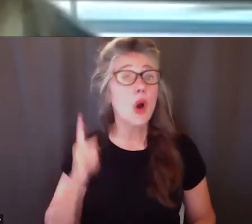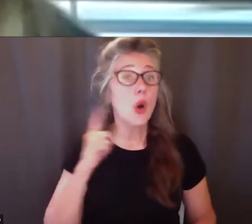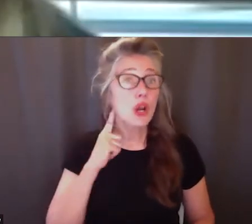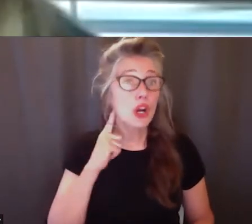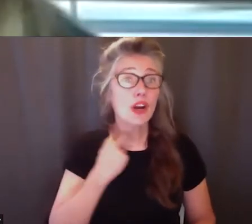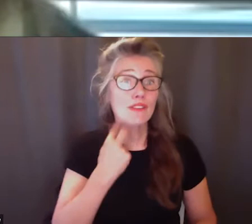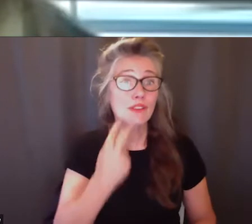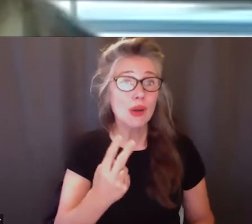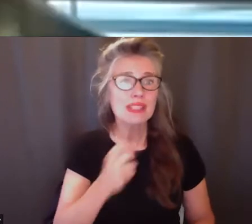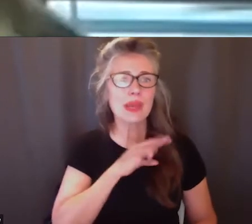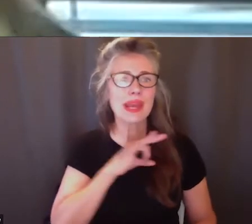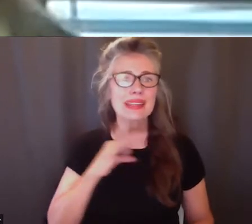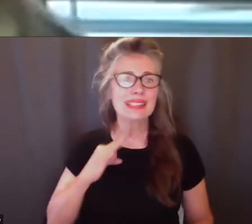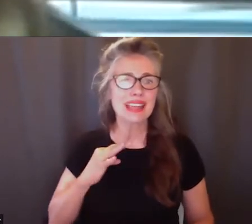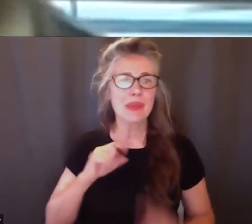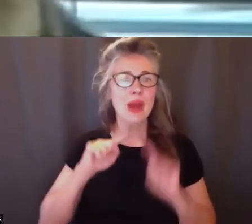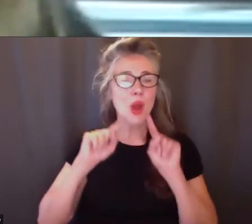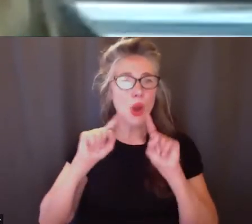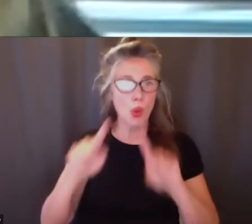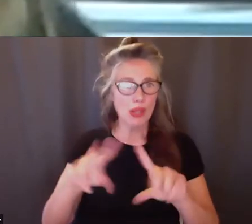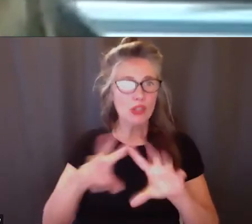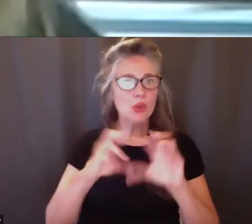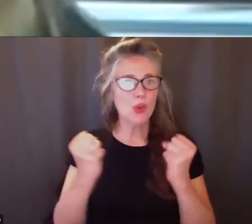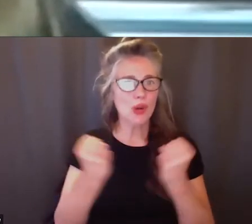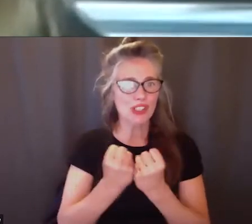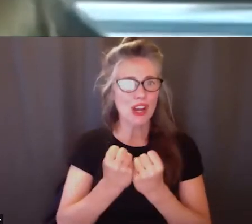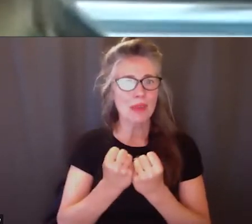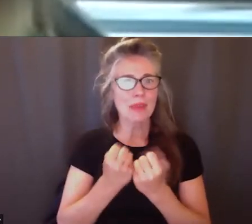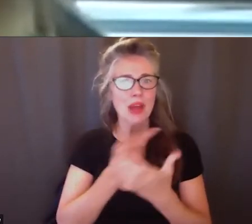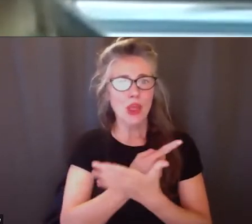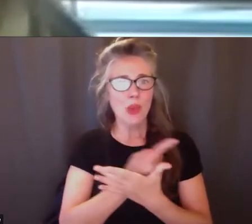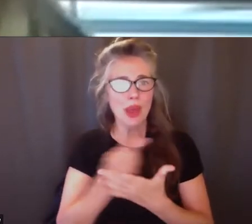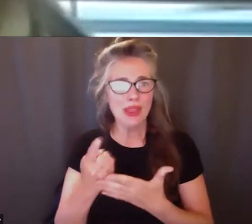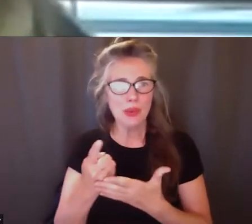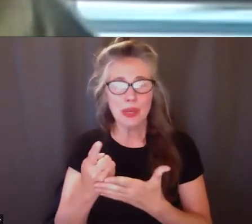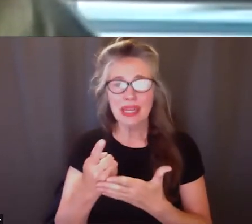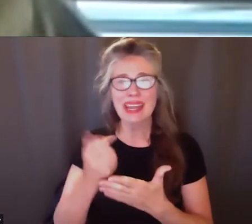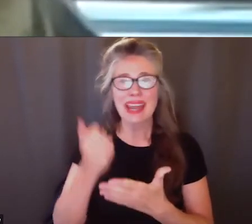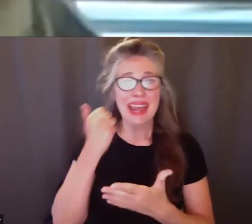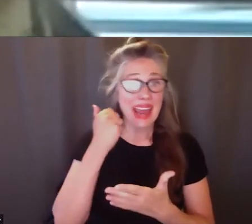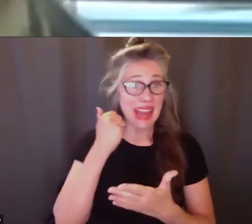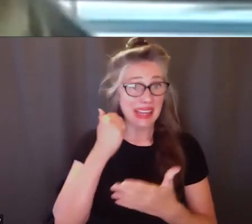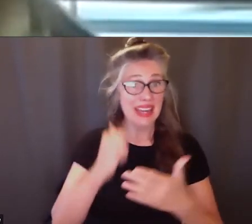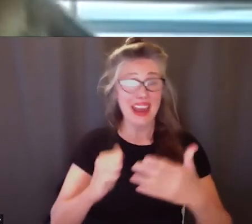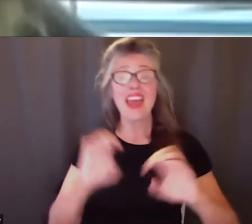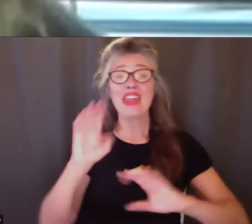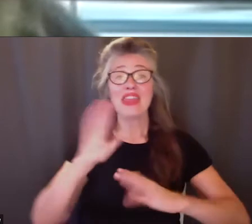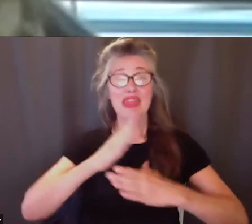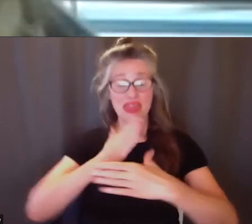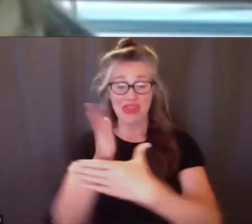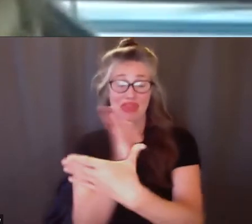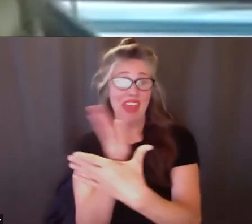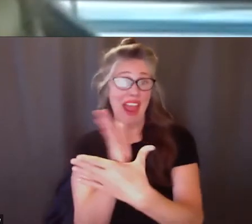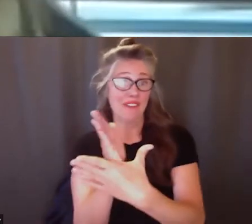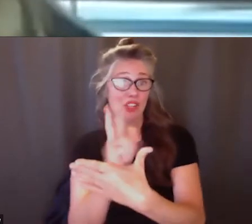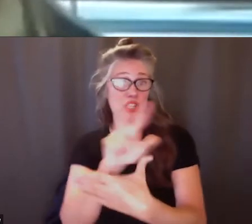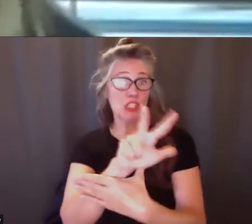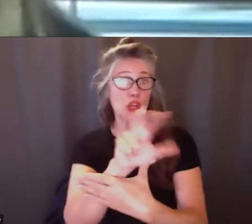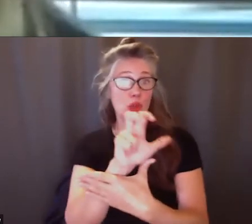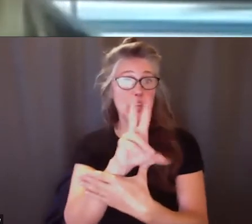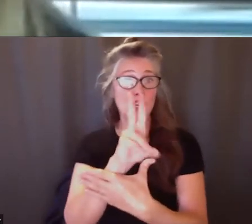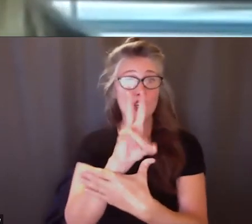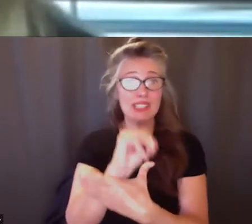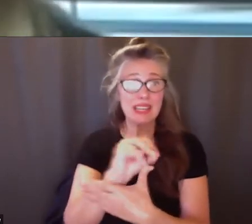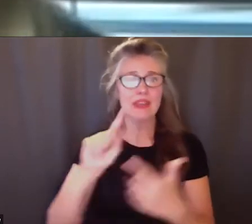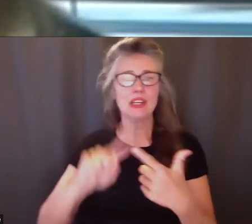workshops throughout the week, and a daily average really of about 370 to 375. And that's pretty amazing after the year that